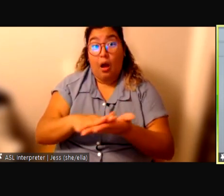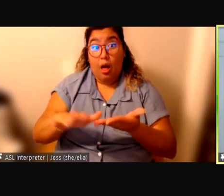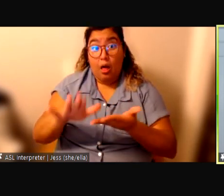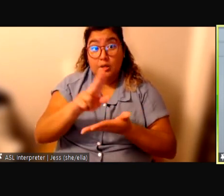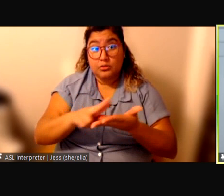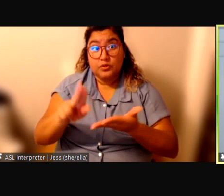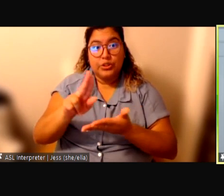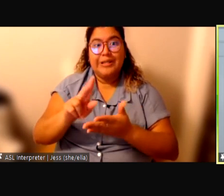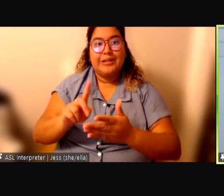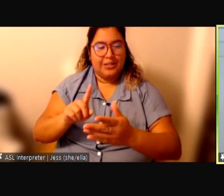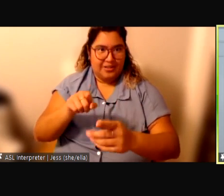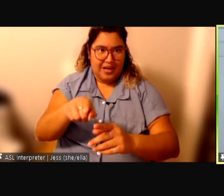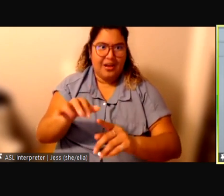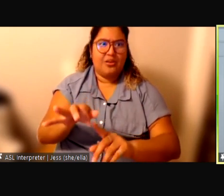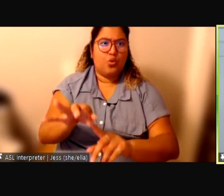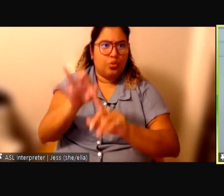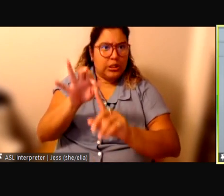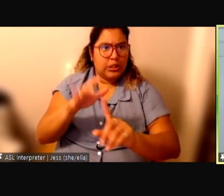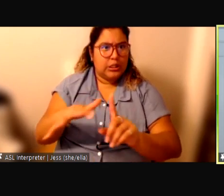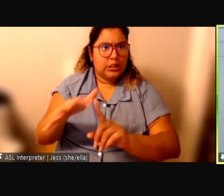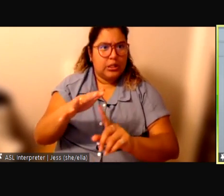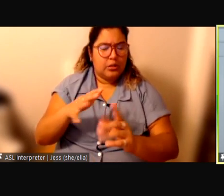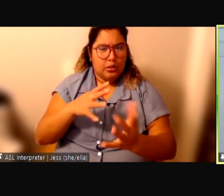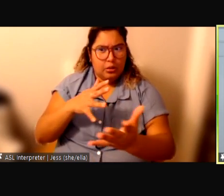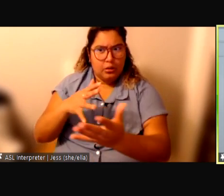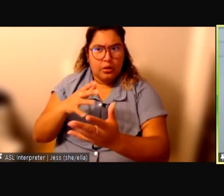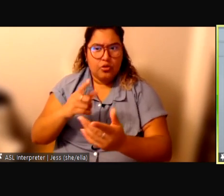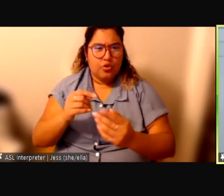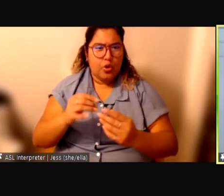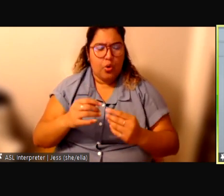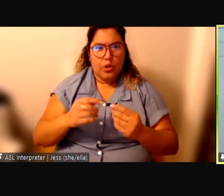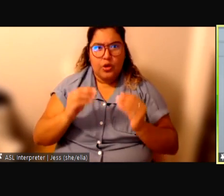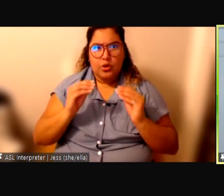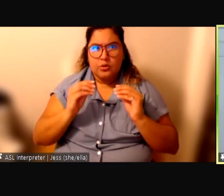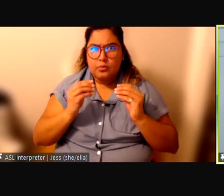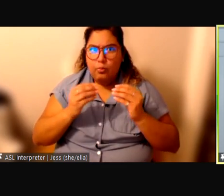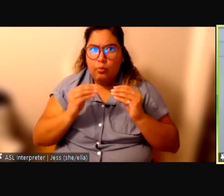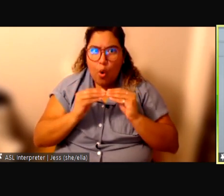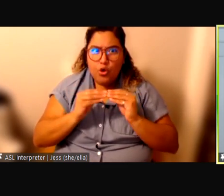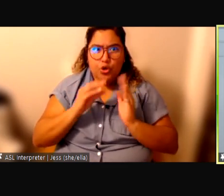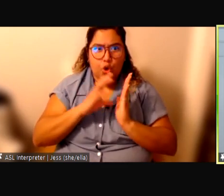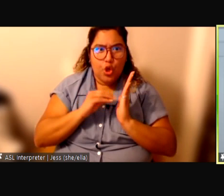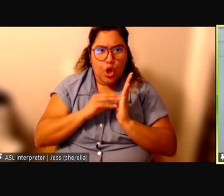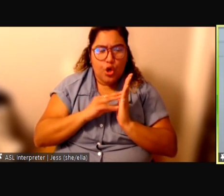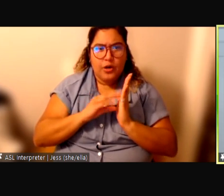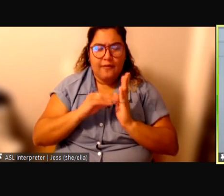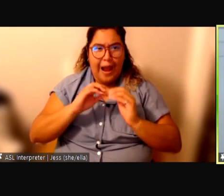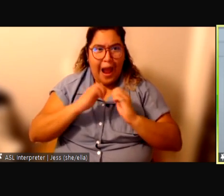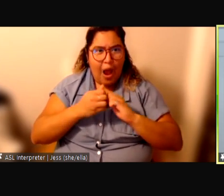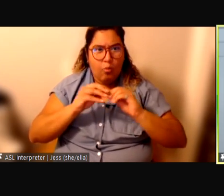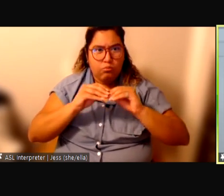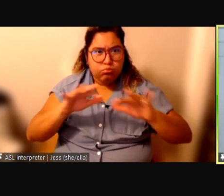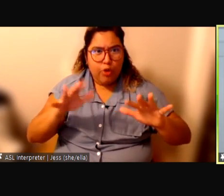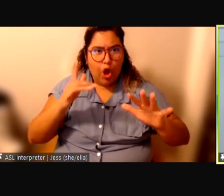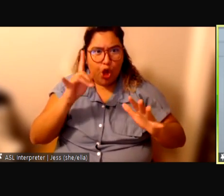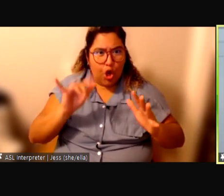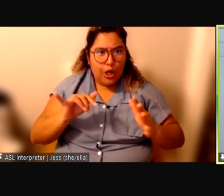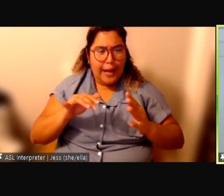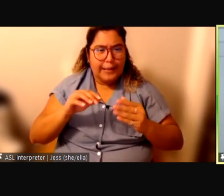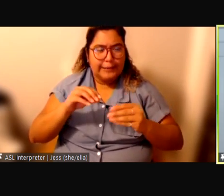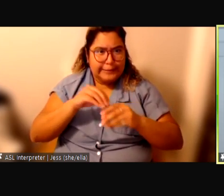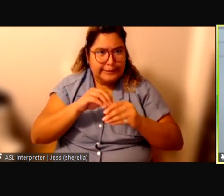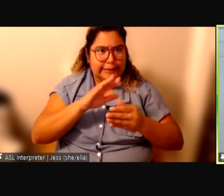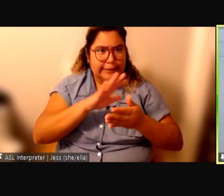to know about potential for transmission to occur on those types of campuses. But of course,